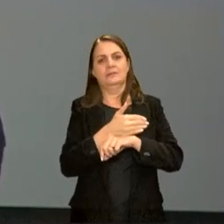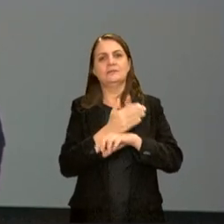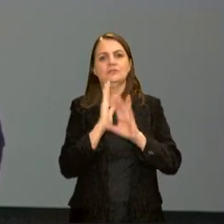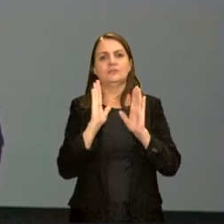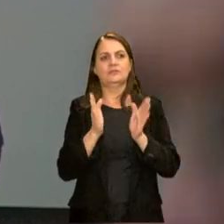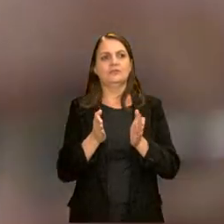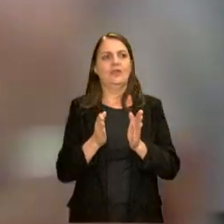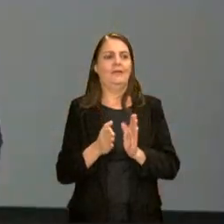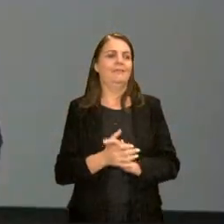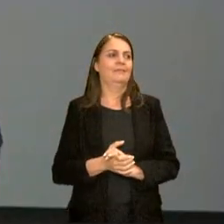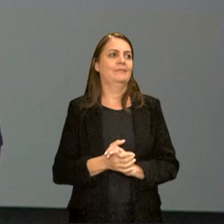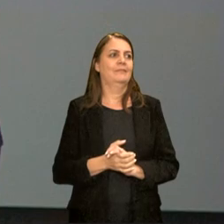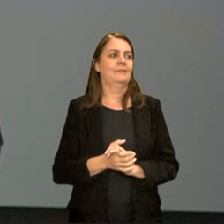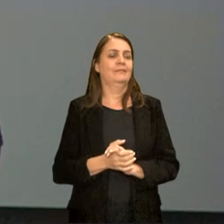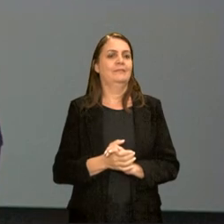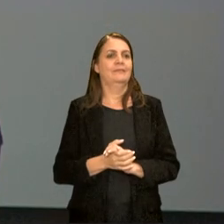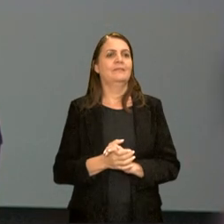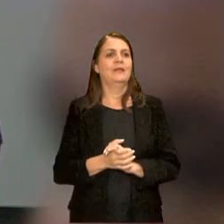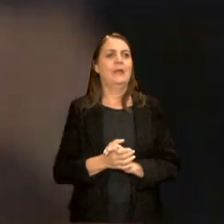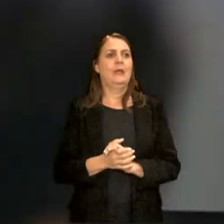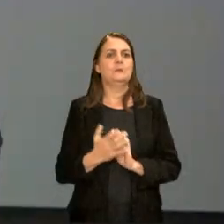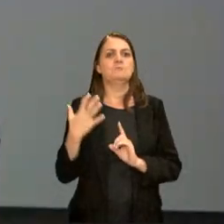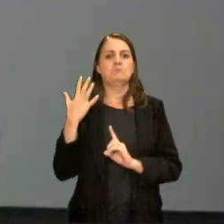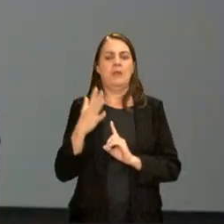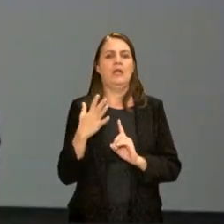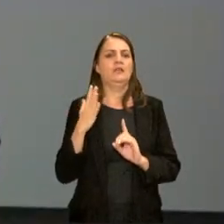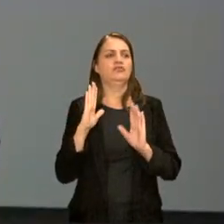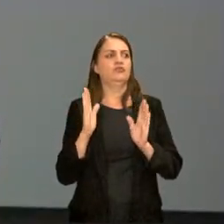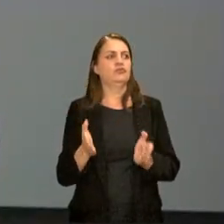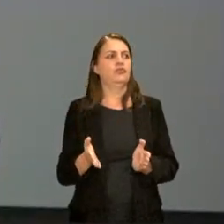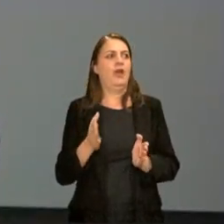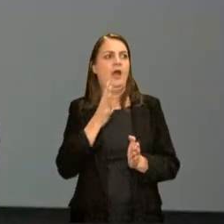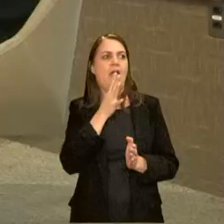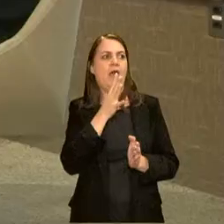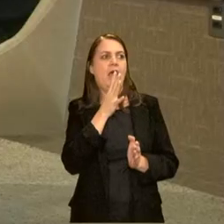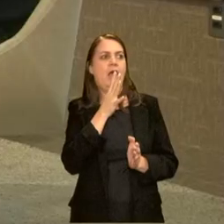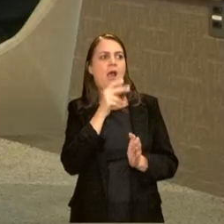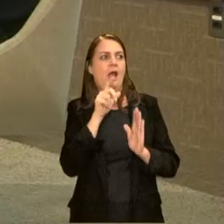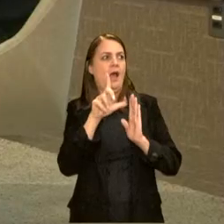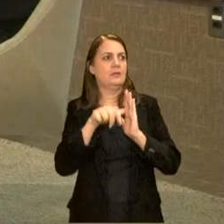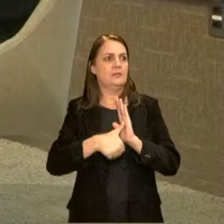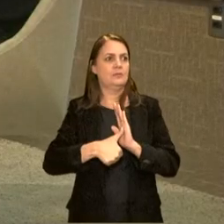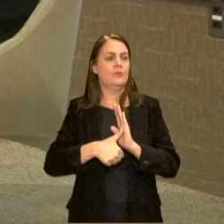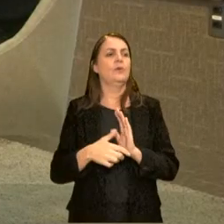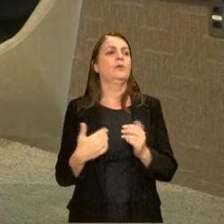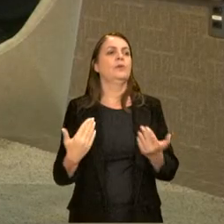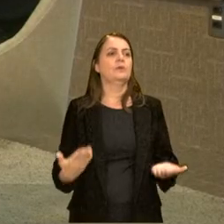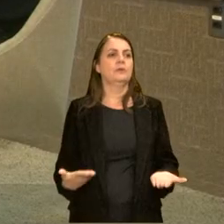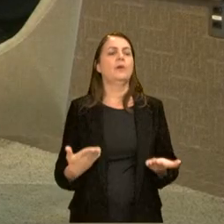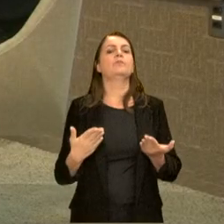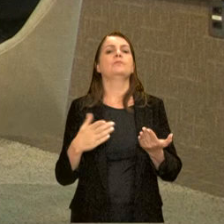And the coordination of the event has been effective, control in time.